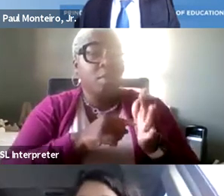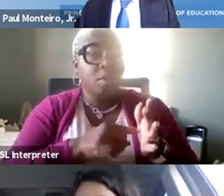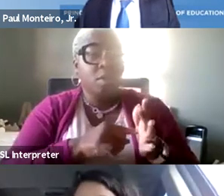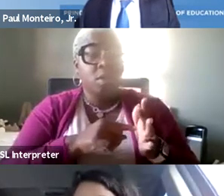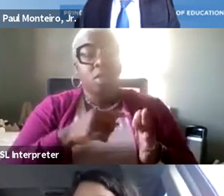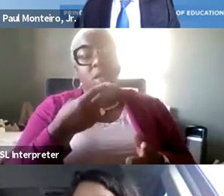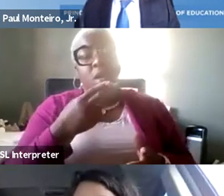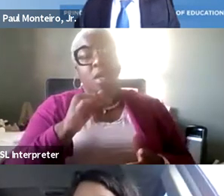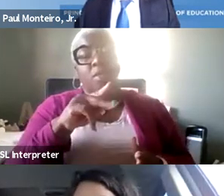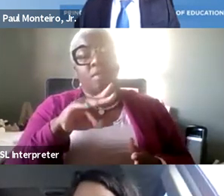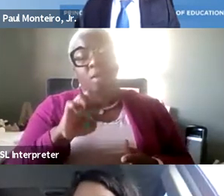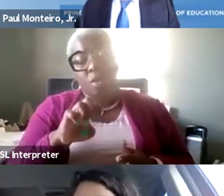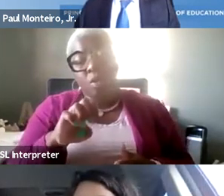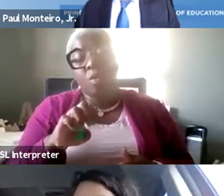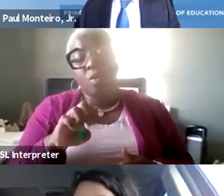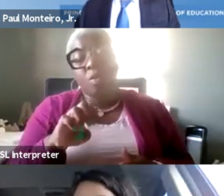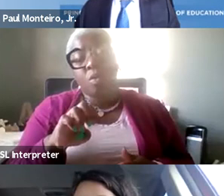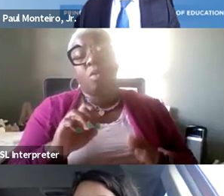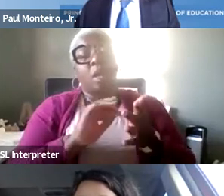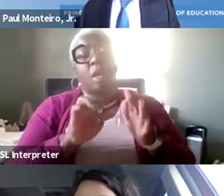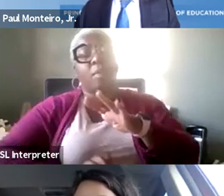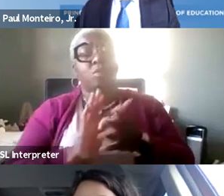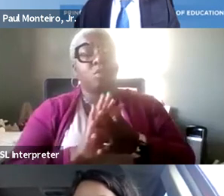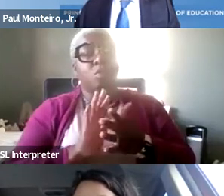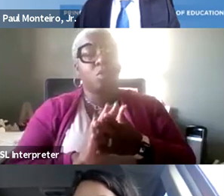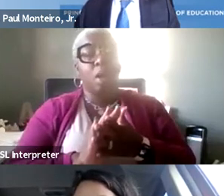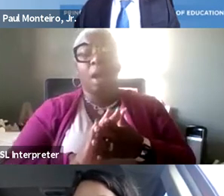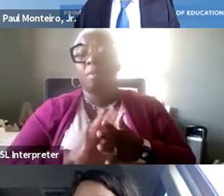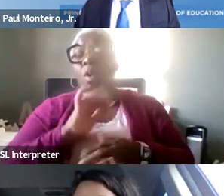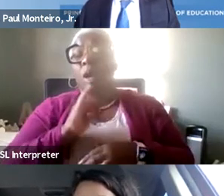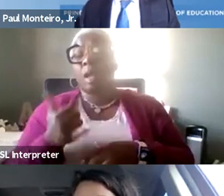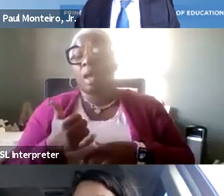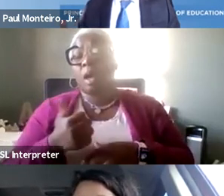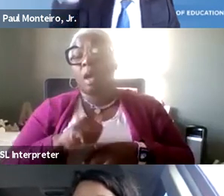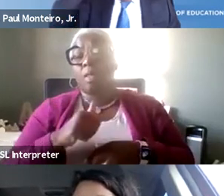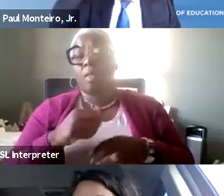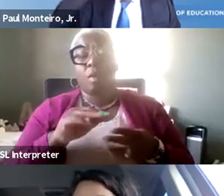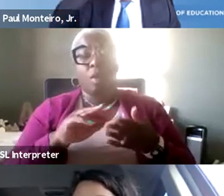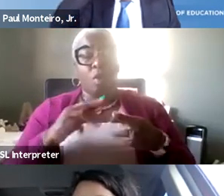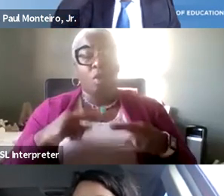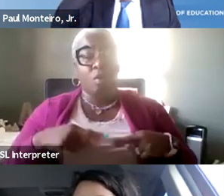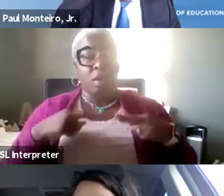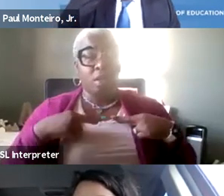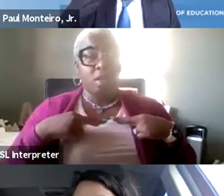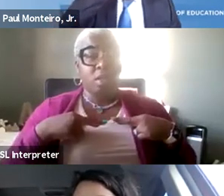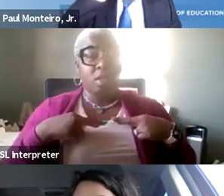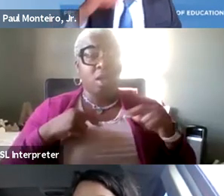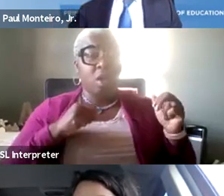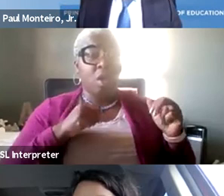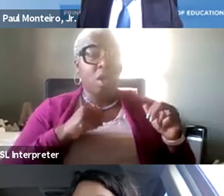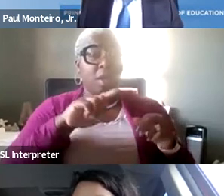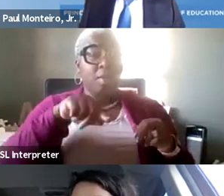am speaking, like so many of my fellow residents, to request that PGCPS follow through with the priority of the